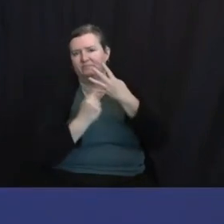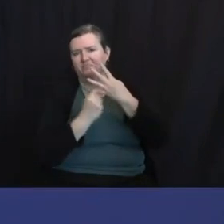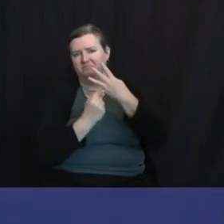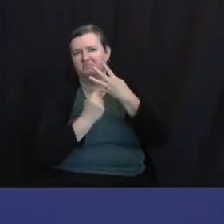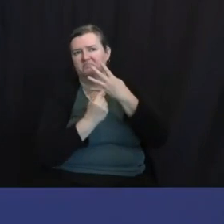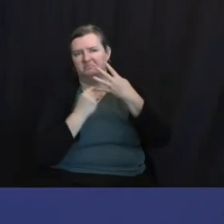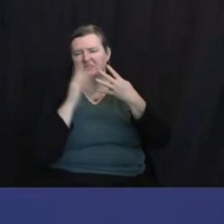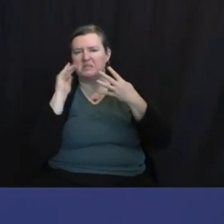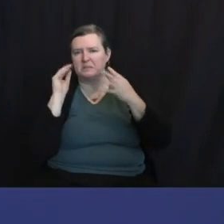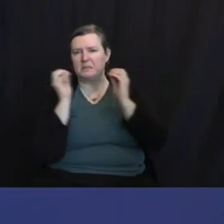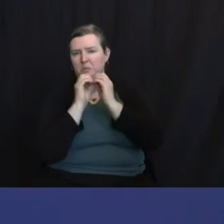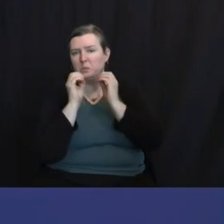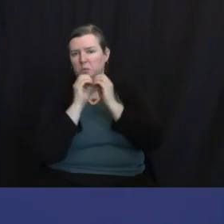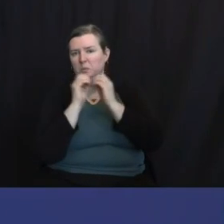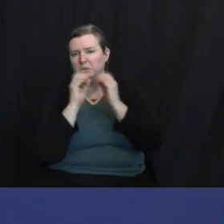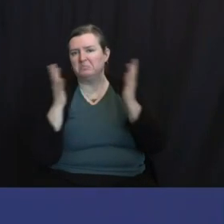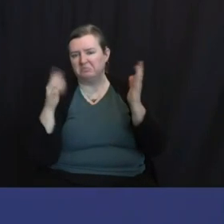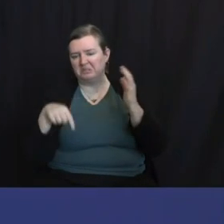qualitative.